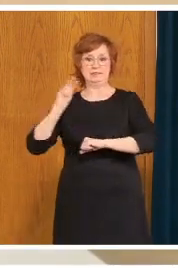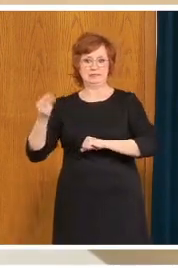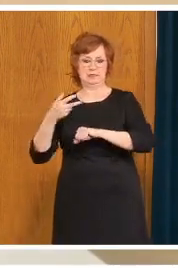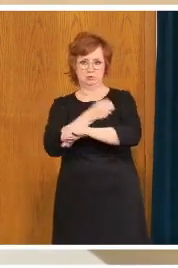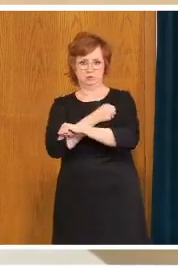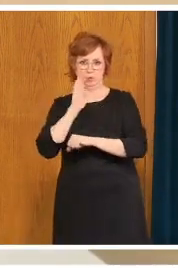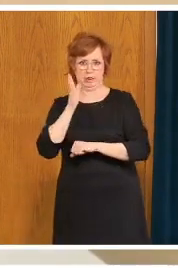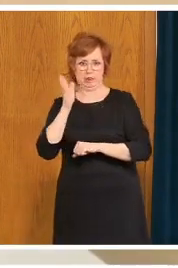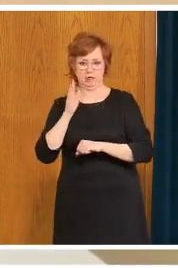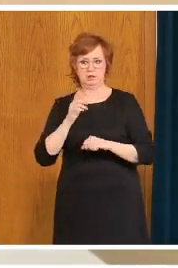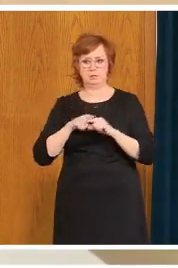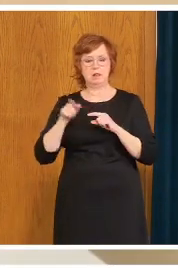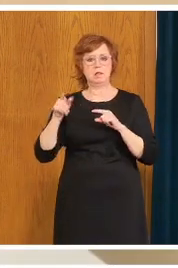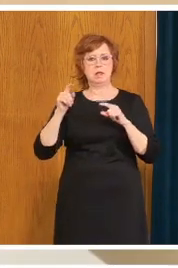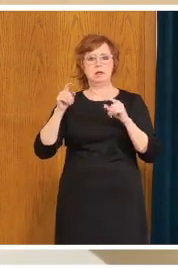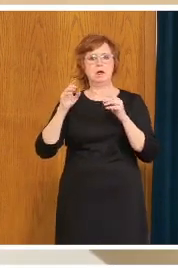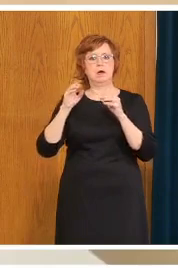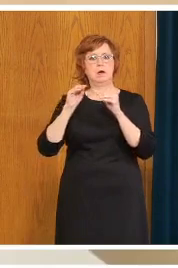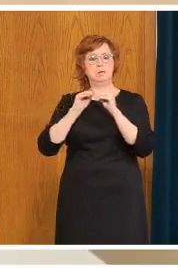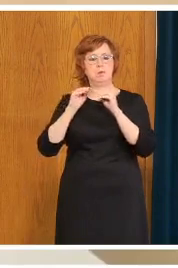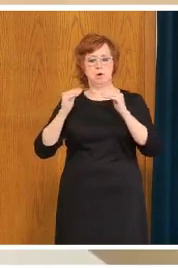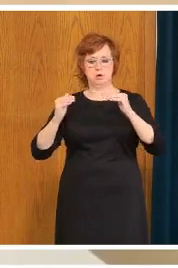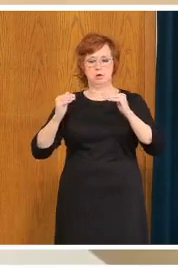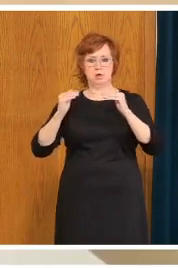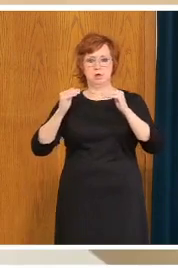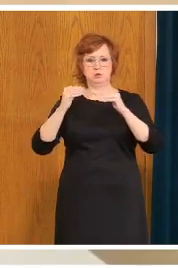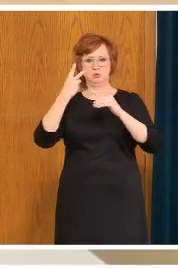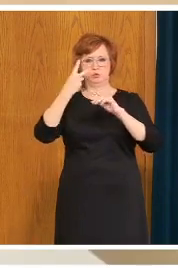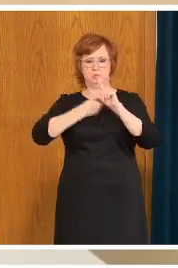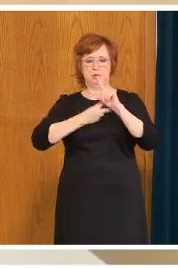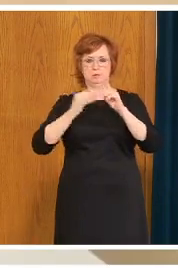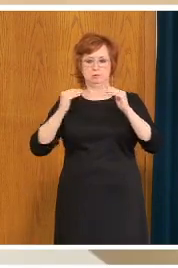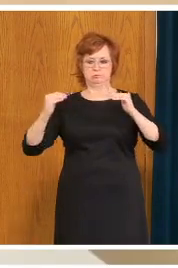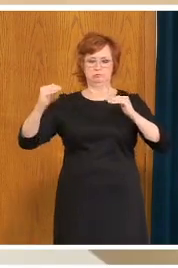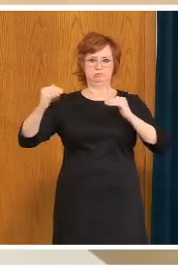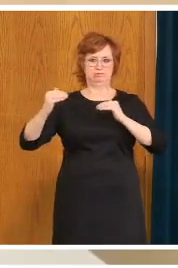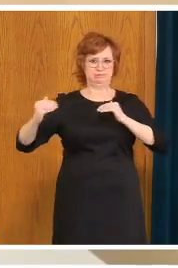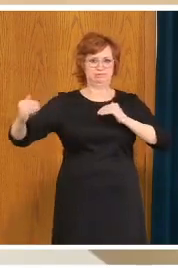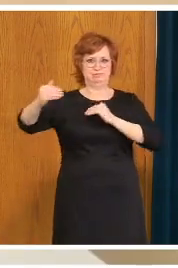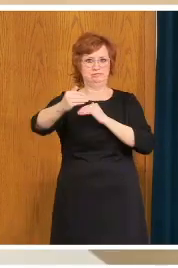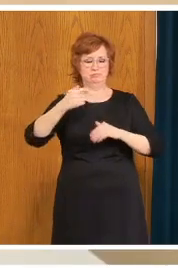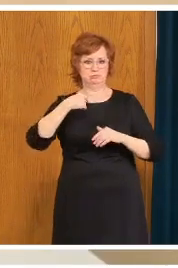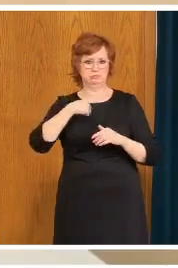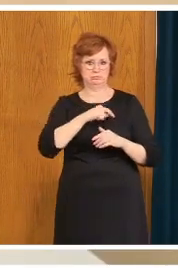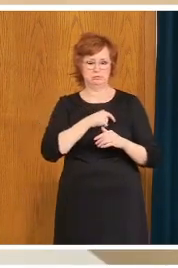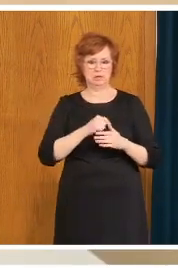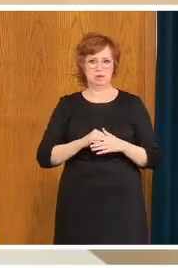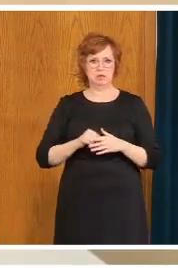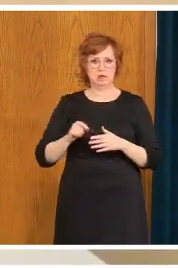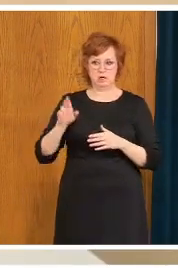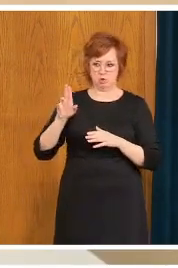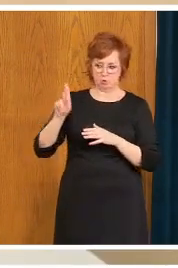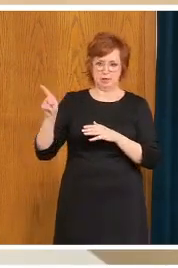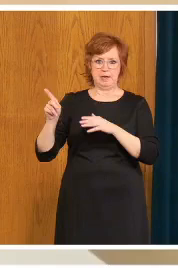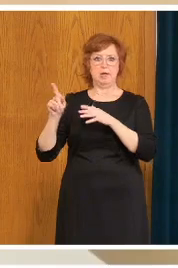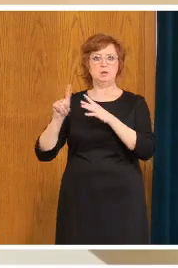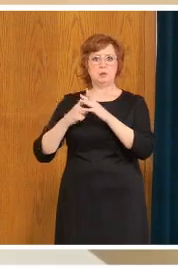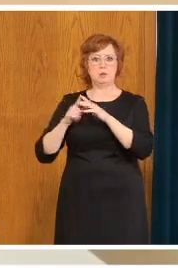of us by about a couple of months, but again, allowing restrictions to open up very cautiously based on case